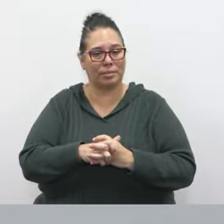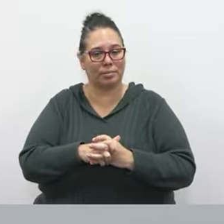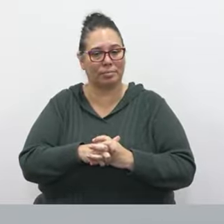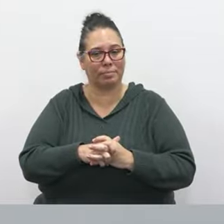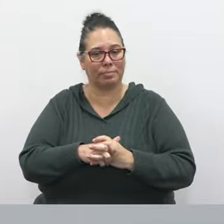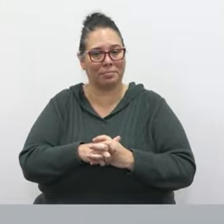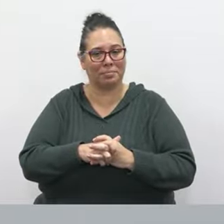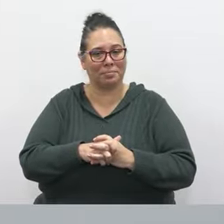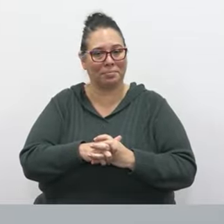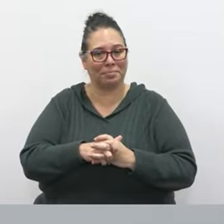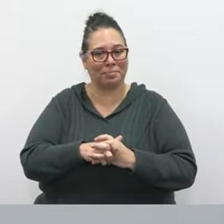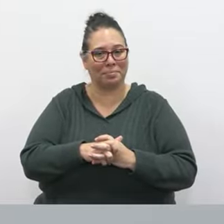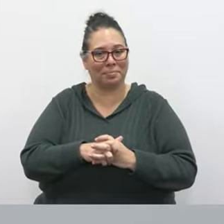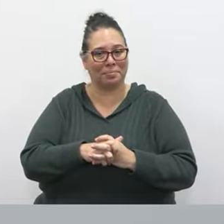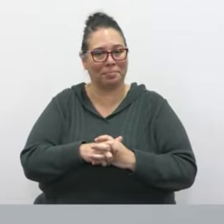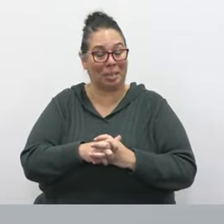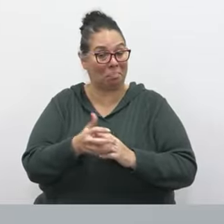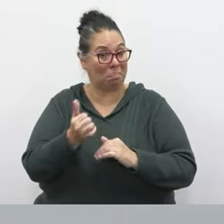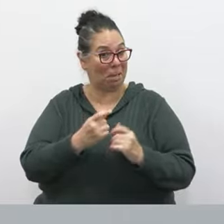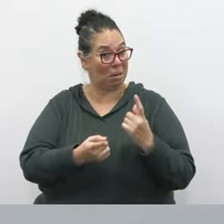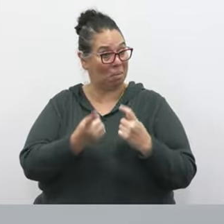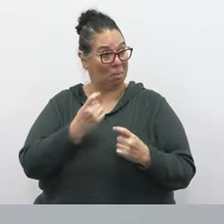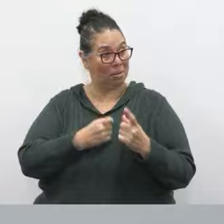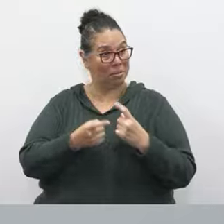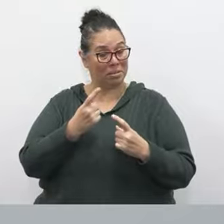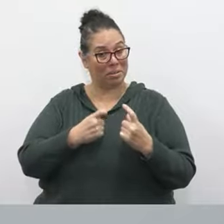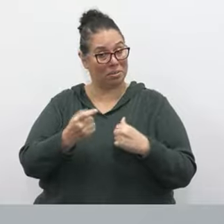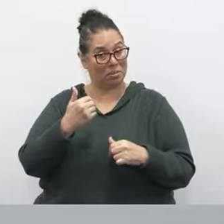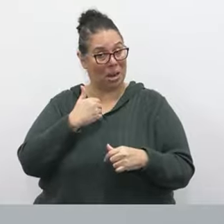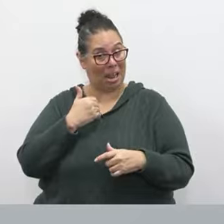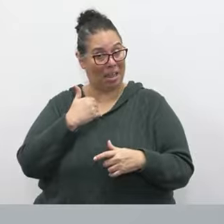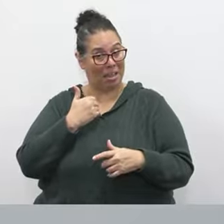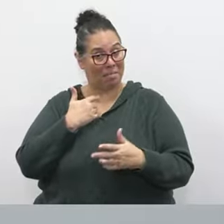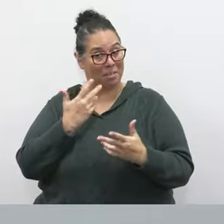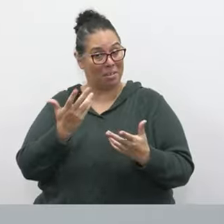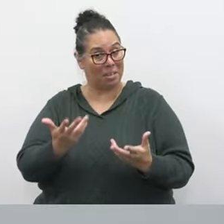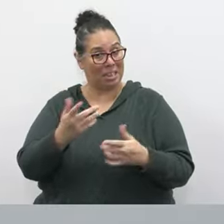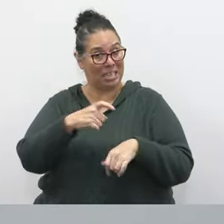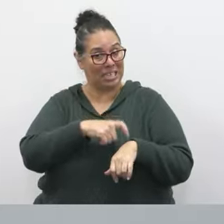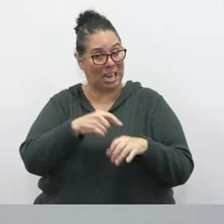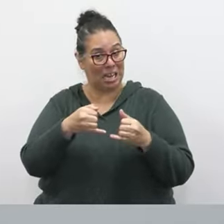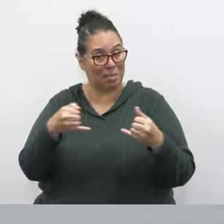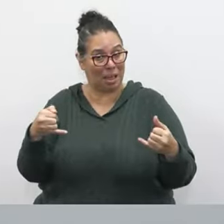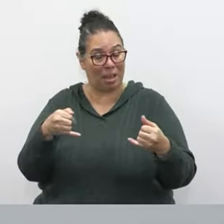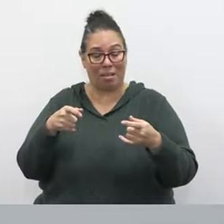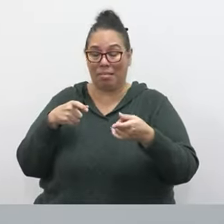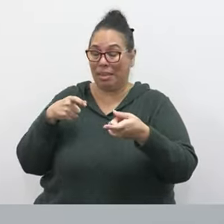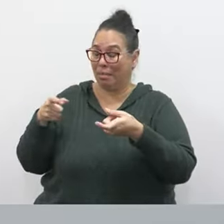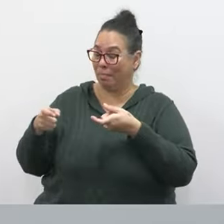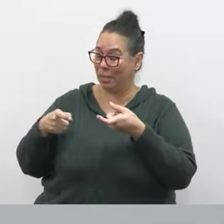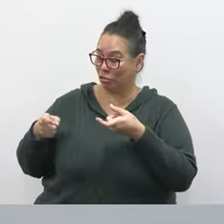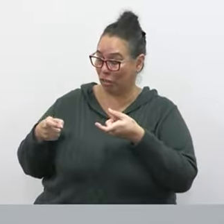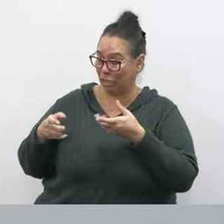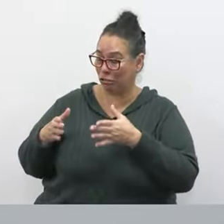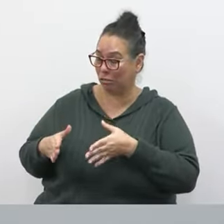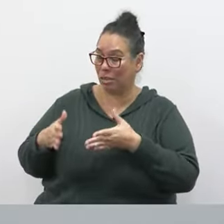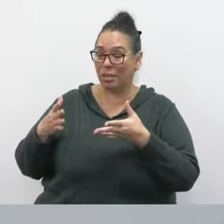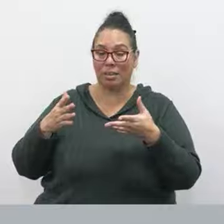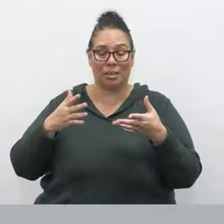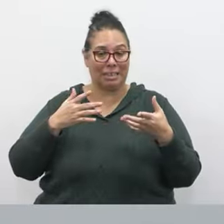So any questions that you may have around the timeline, administration, and success around that?